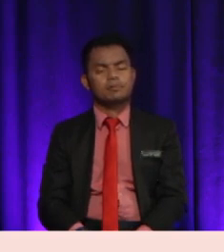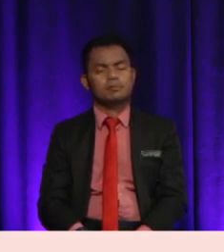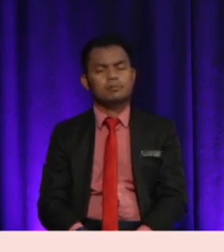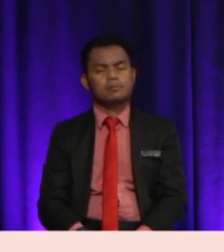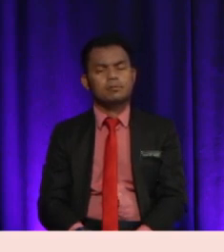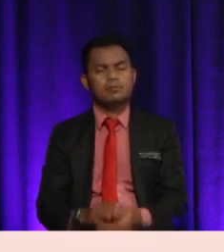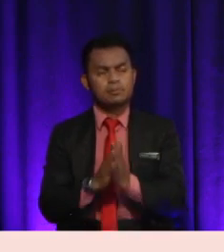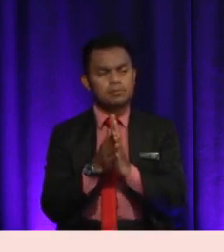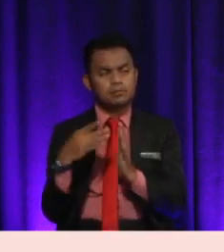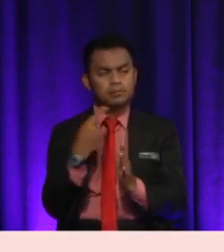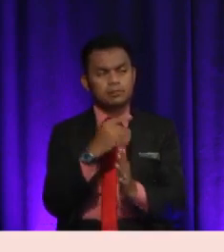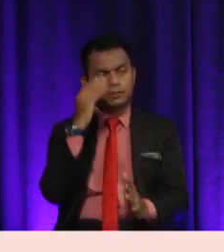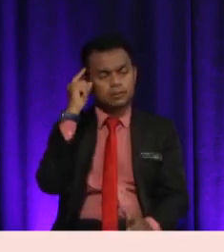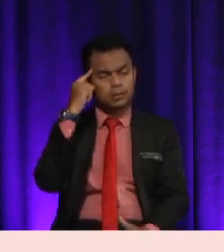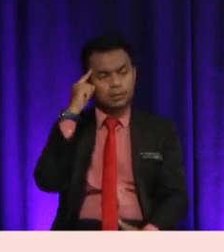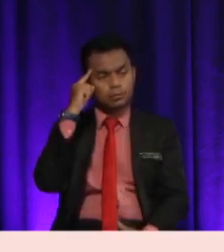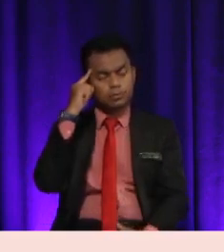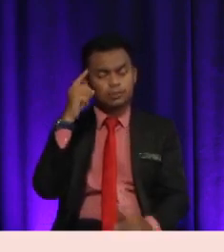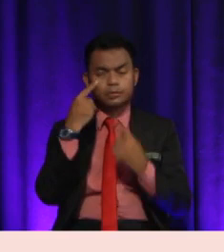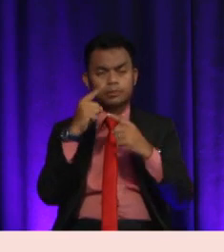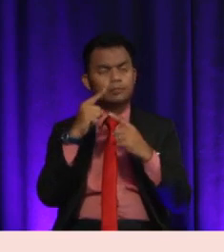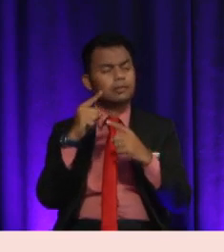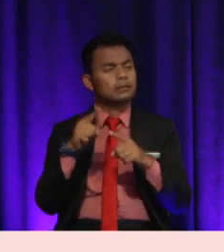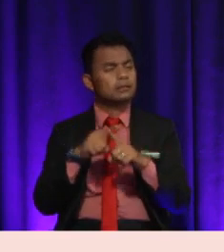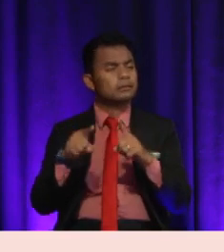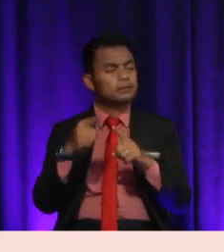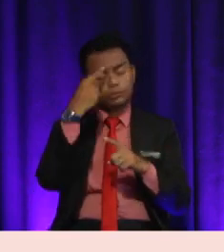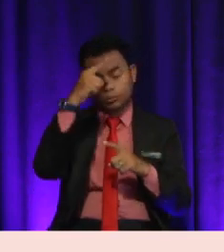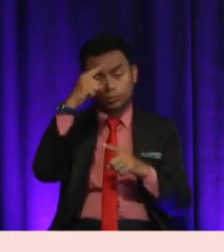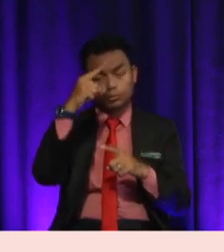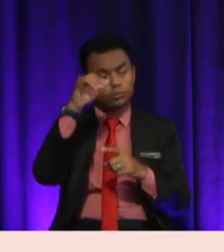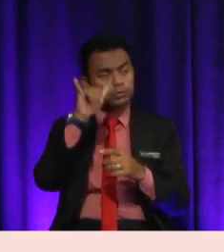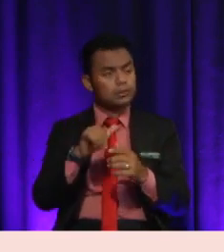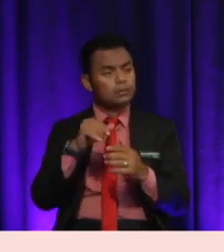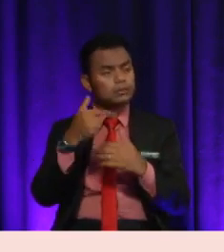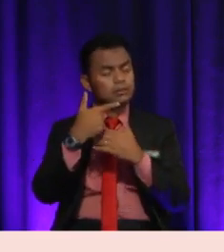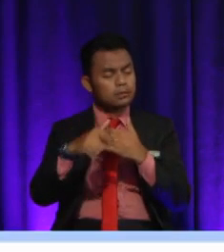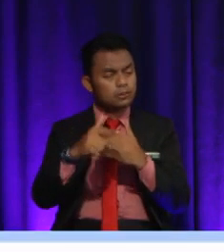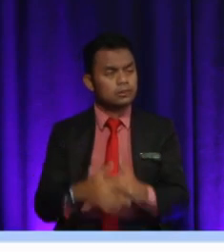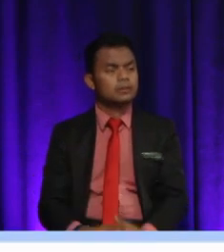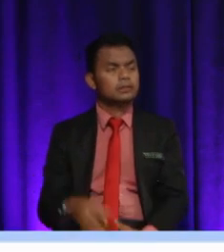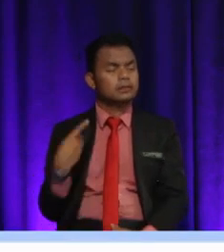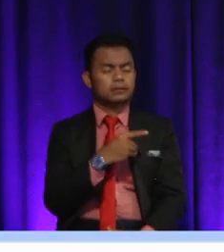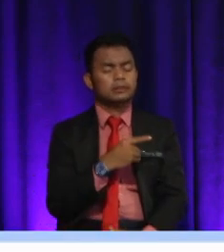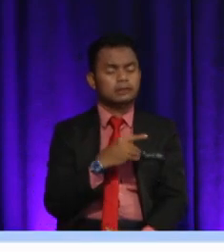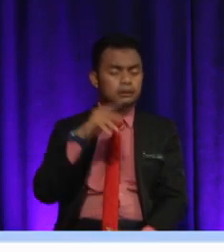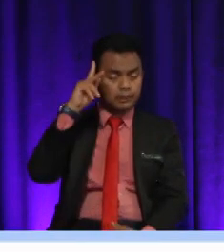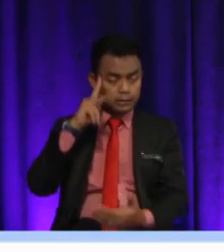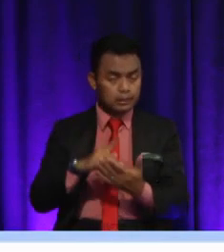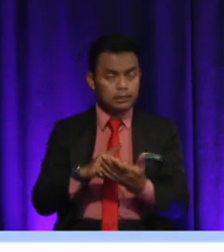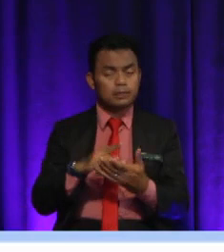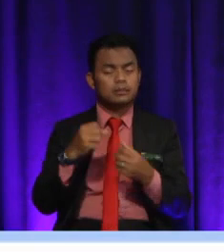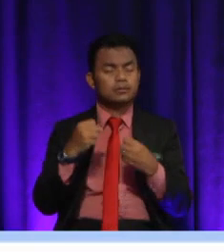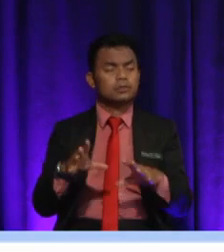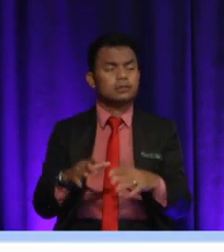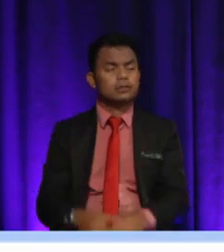at the answer. The next step, in which we have done that, we have identified the answer.